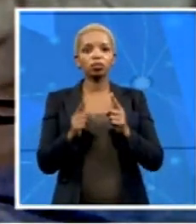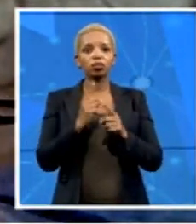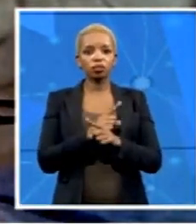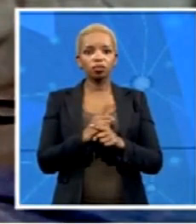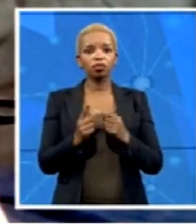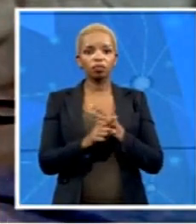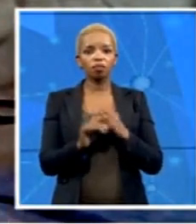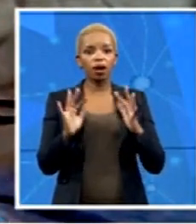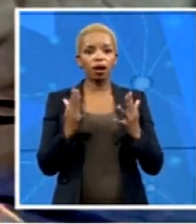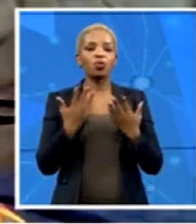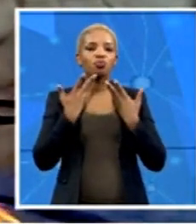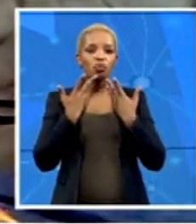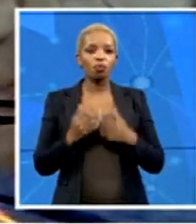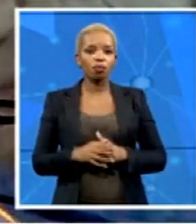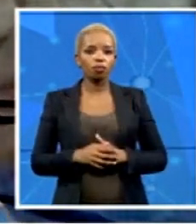it fits properly.